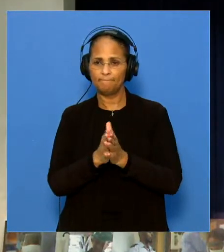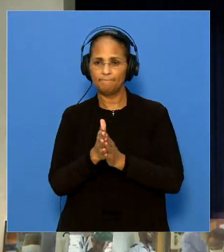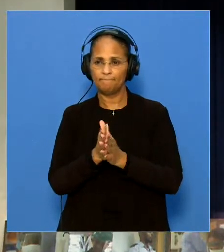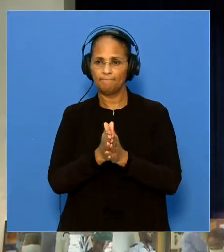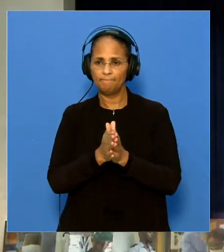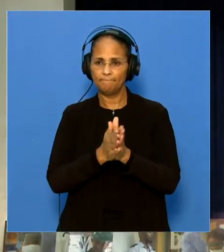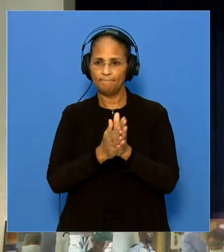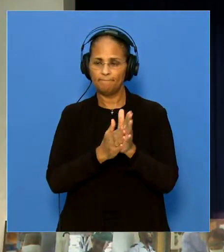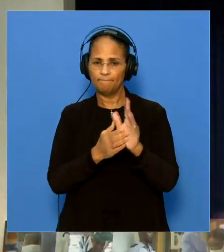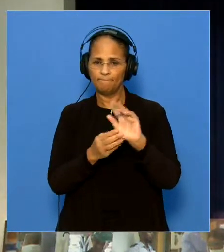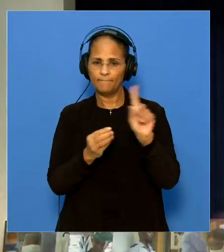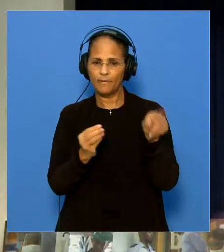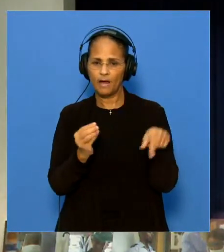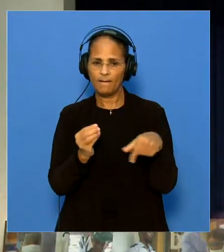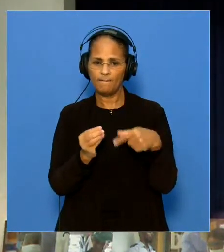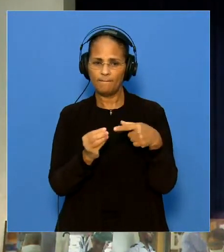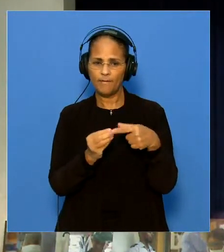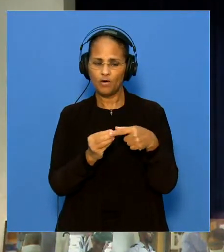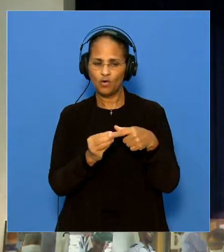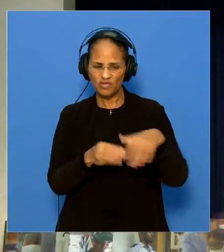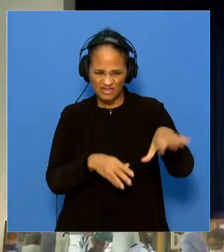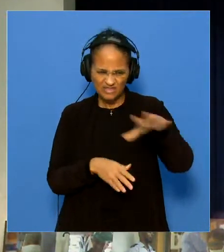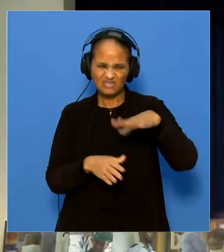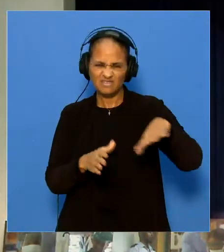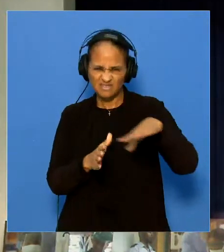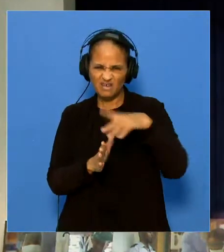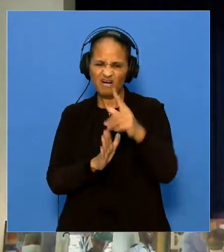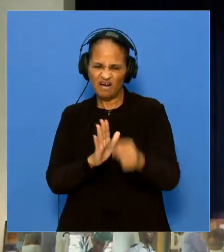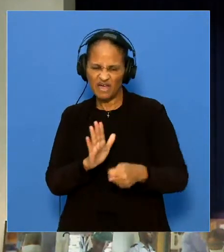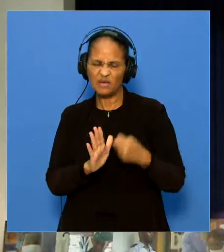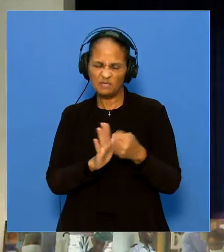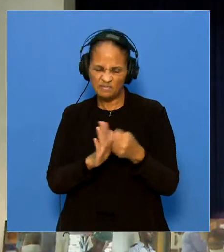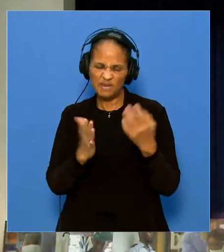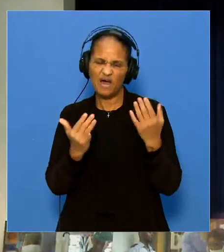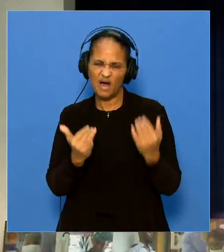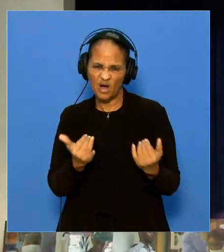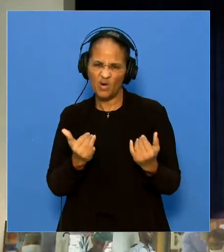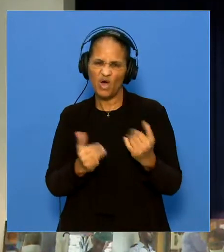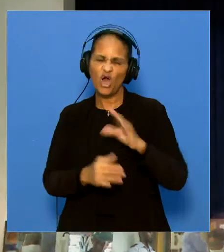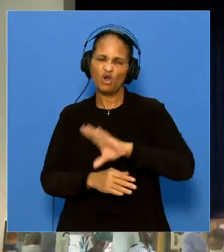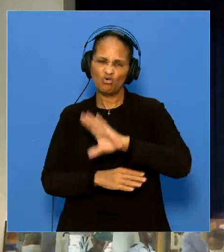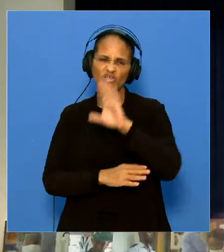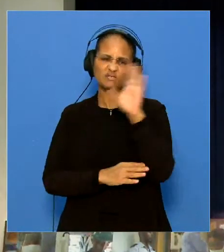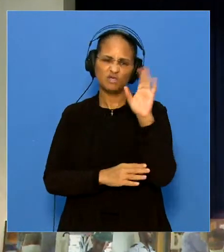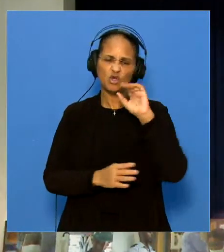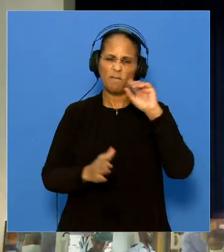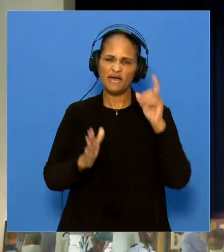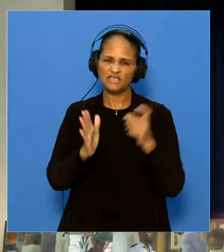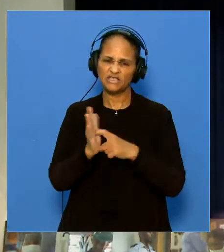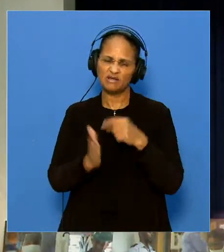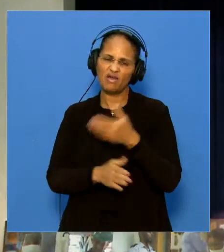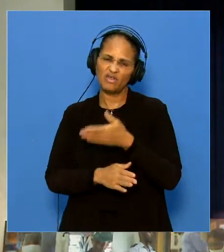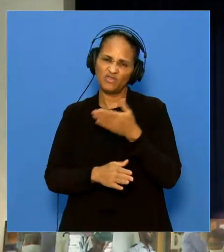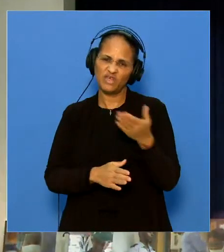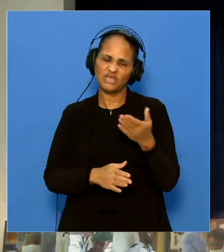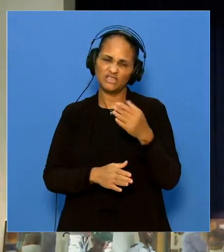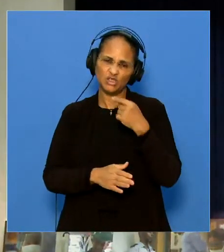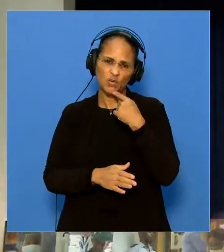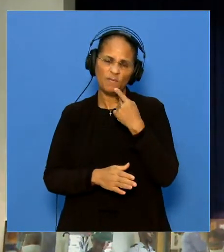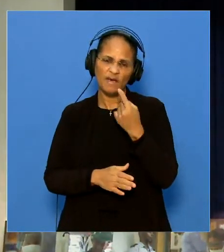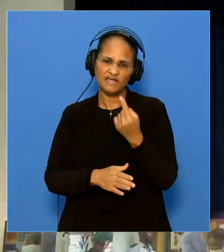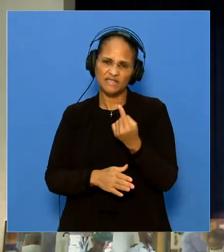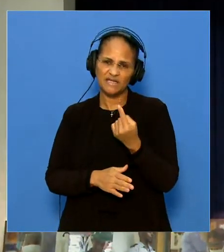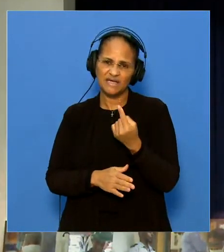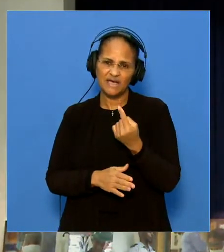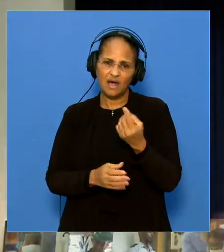this era that we're in right now, the season that we're in right now for Christmas, and you mentioned other things that happen around this holiday. One thing has been coming